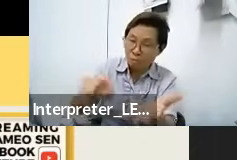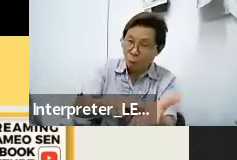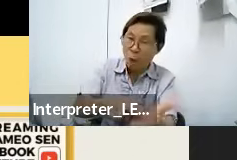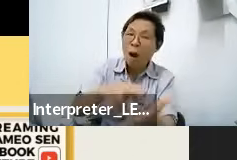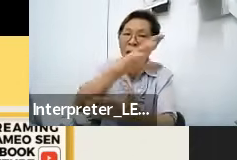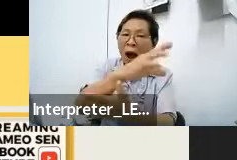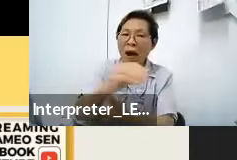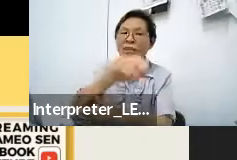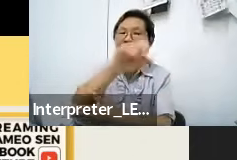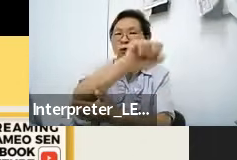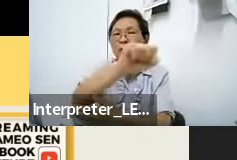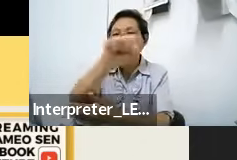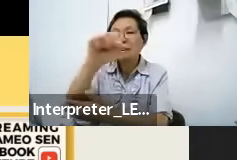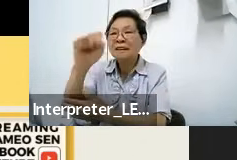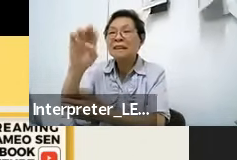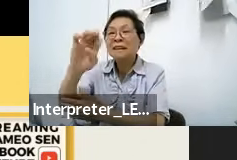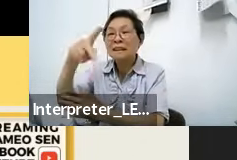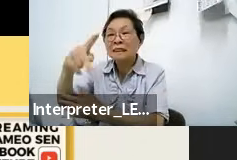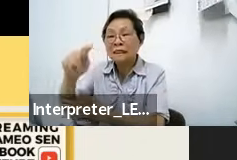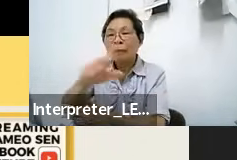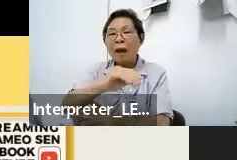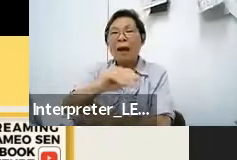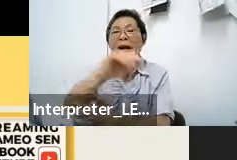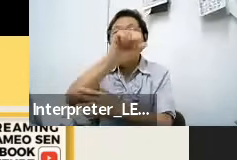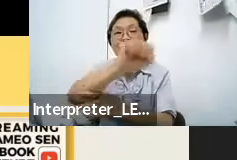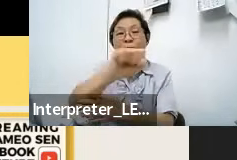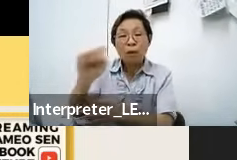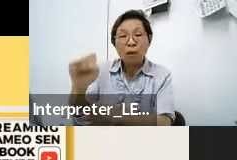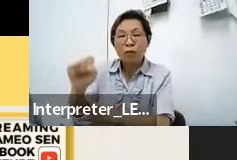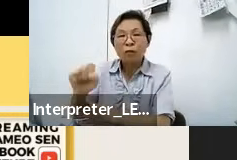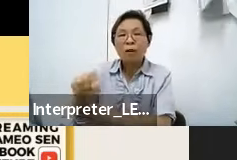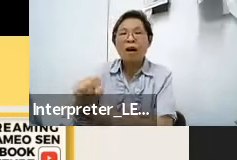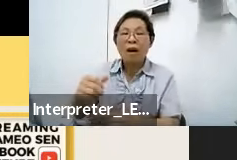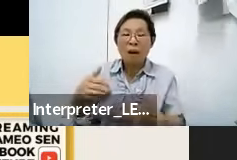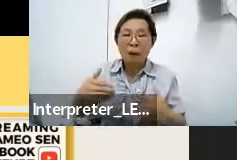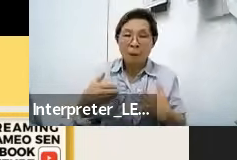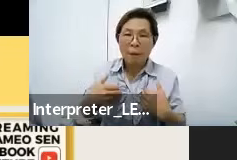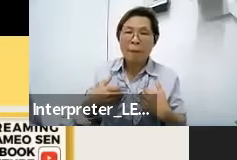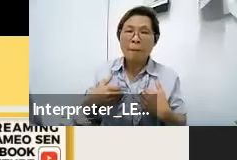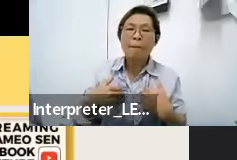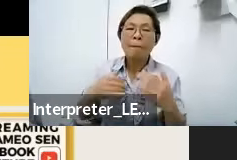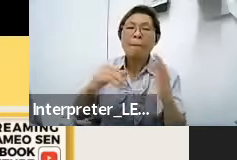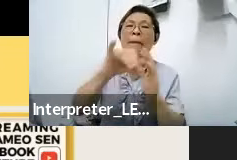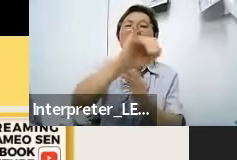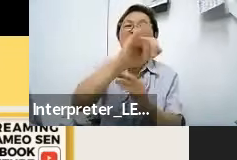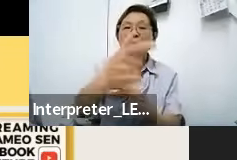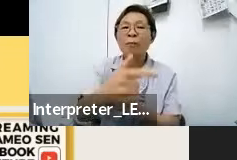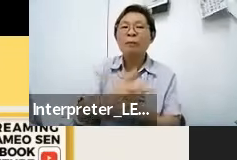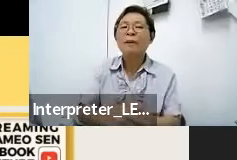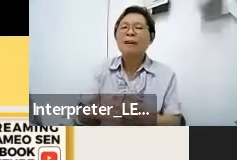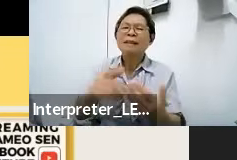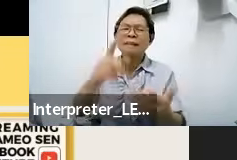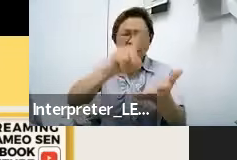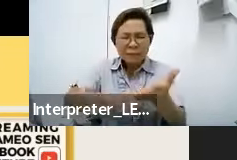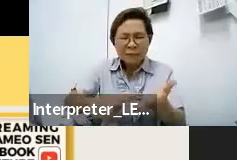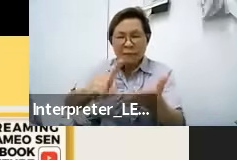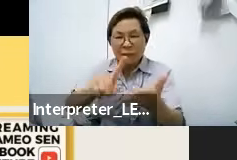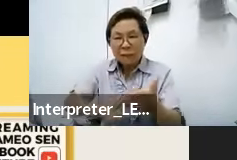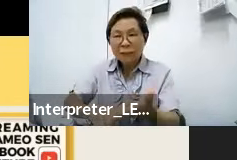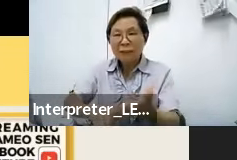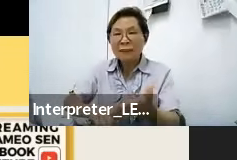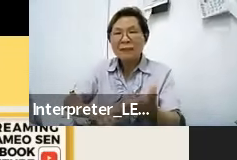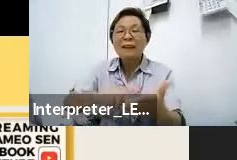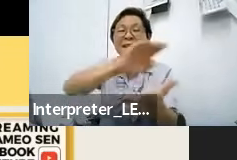and SEN. We have Facebook, YouTube, and Instagram. Simply search the center's names and you will find us